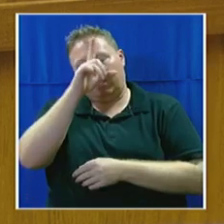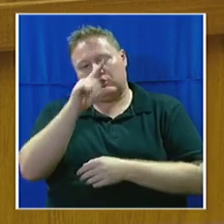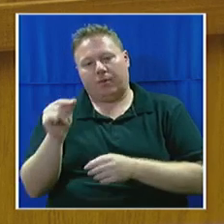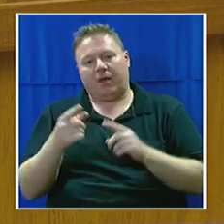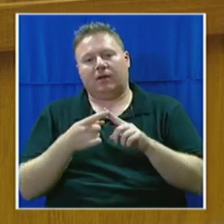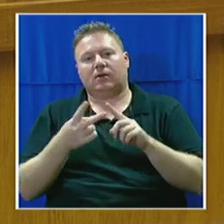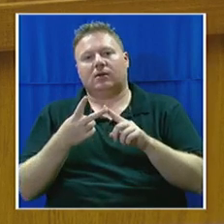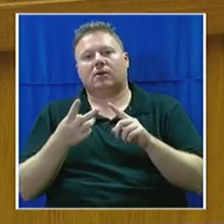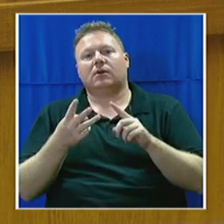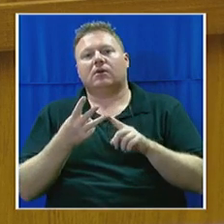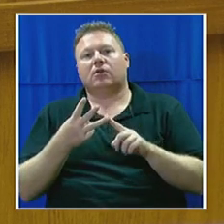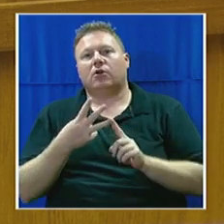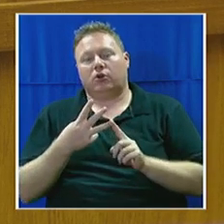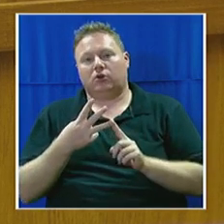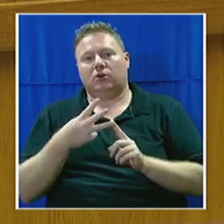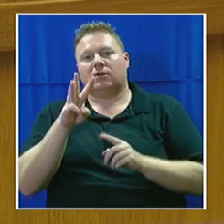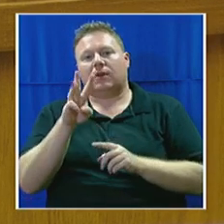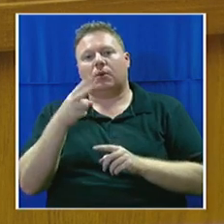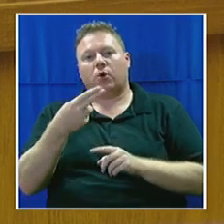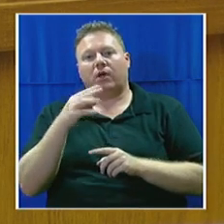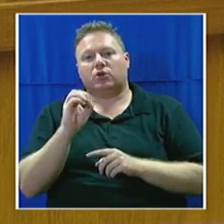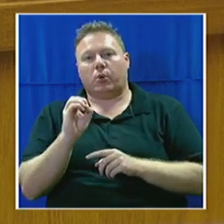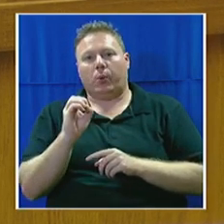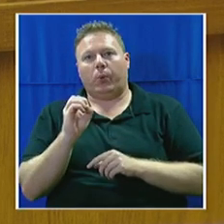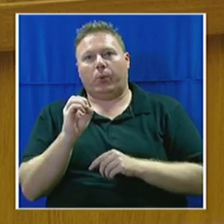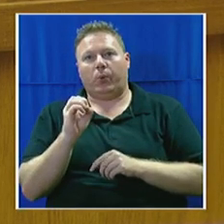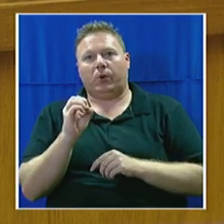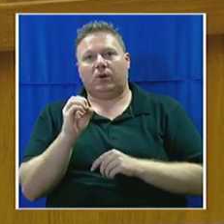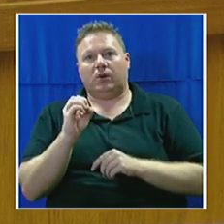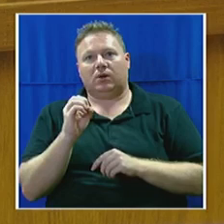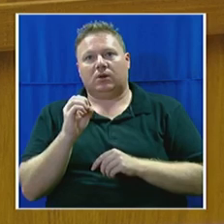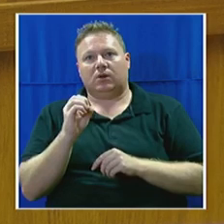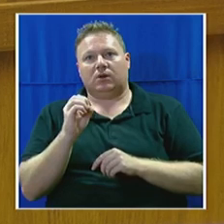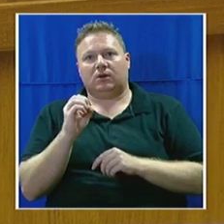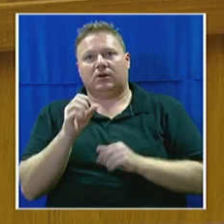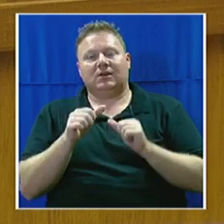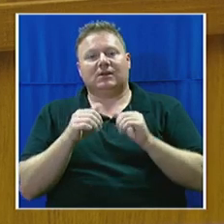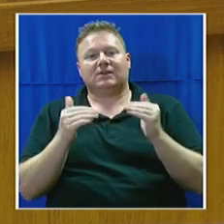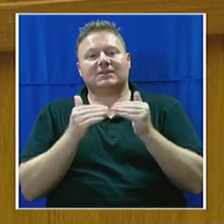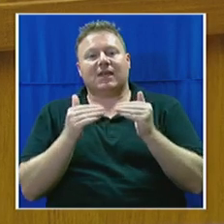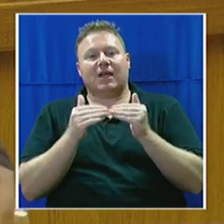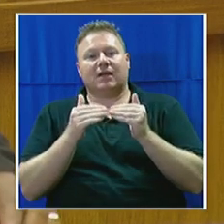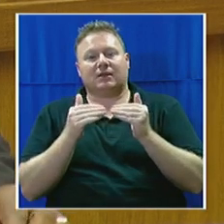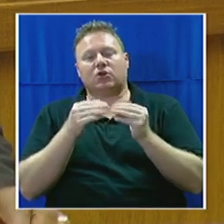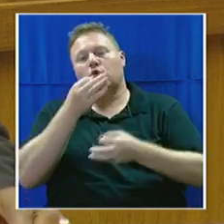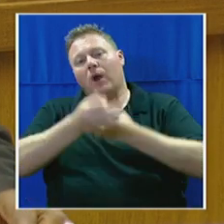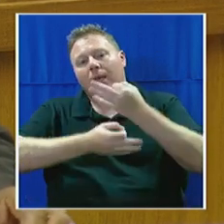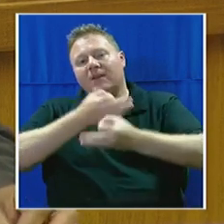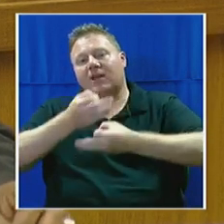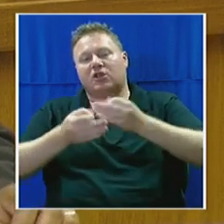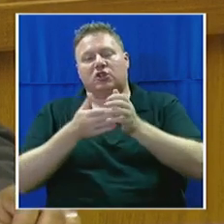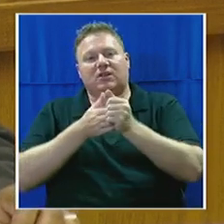the World Health Organization has issued a standard recommendations guide to prevent the spread of the